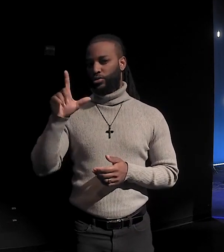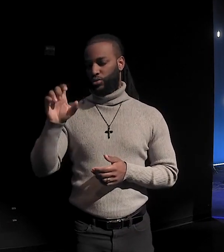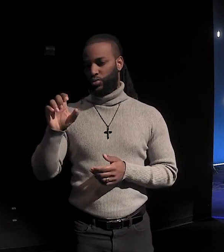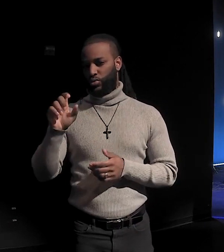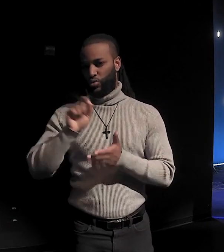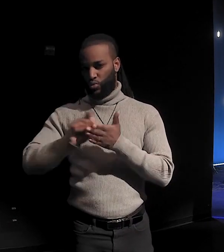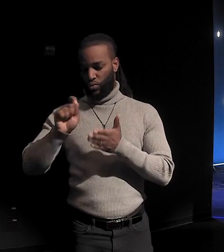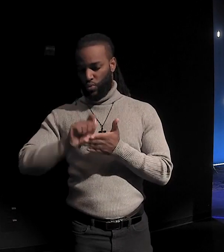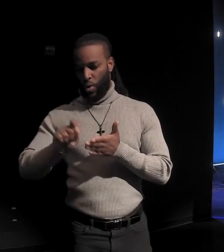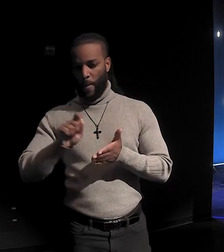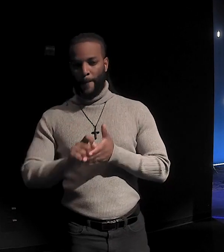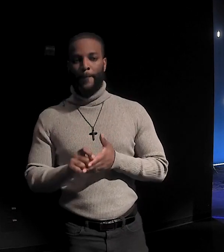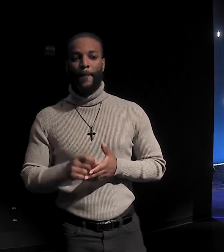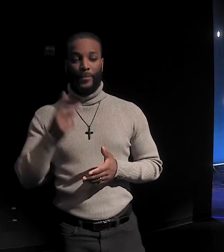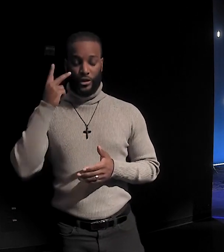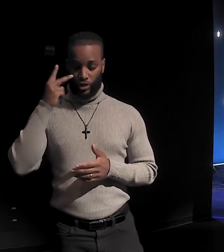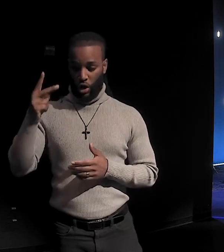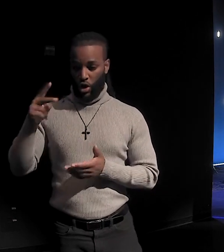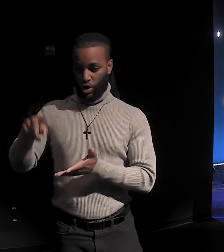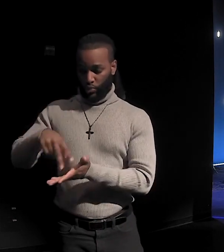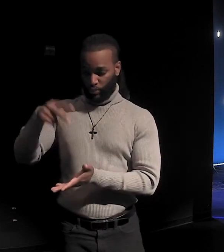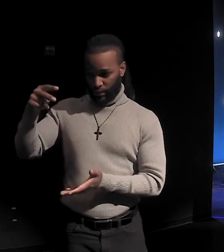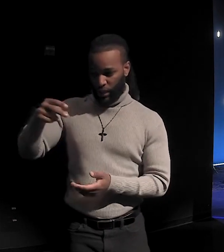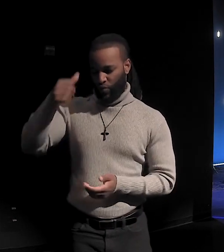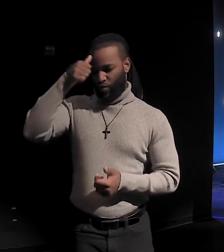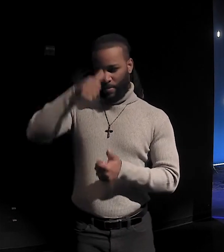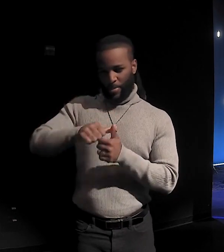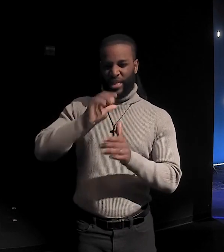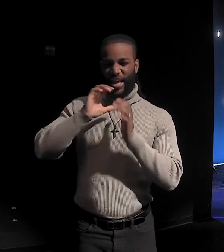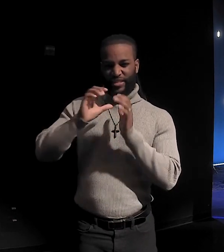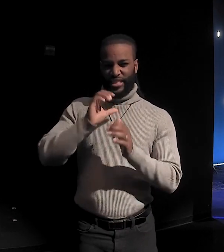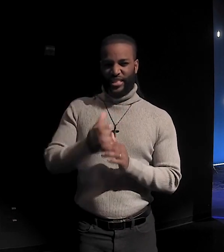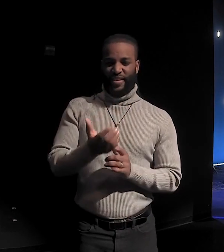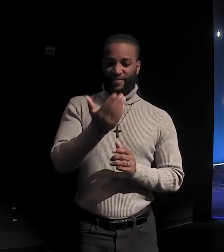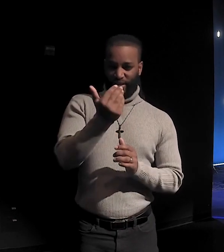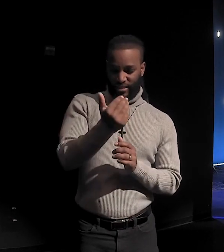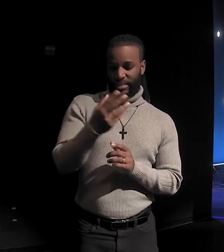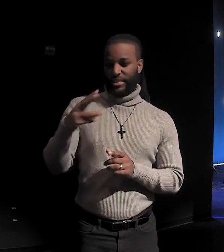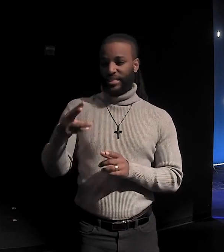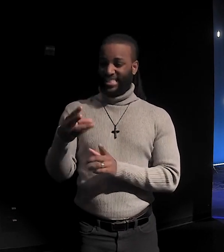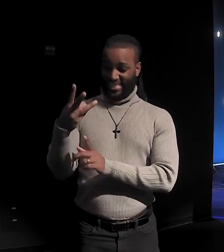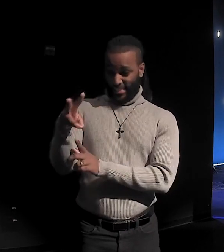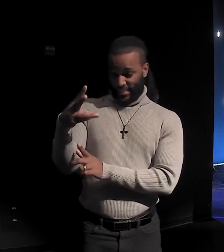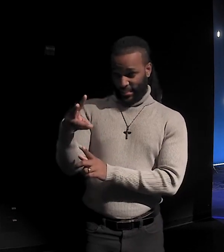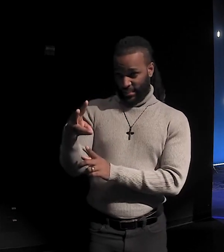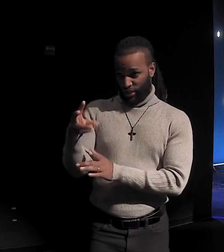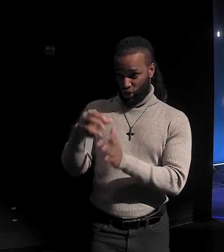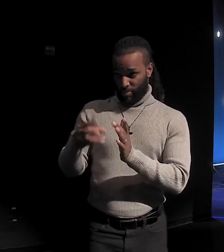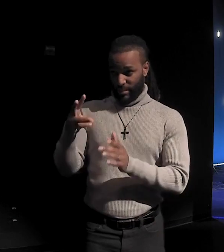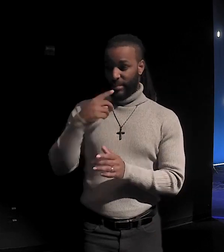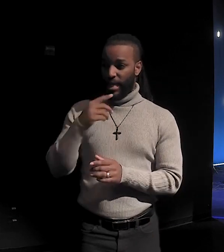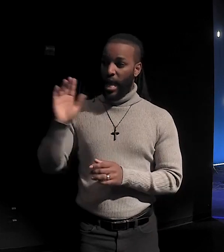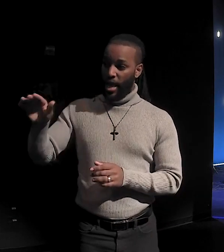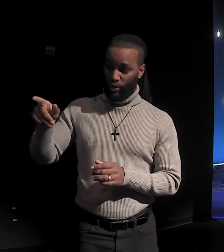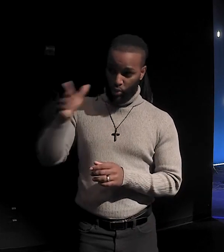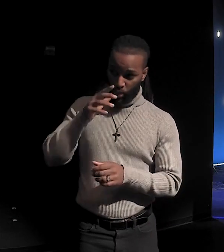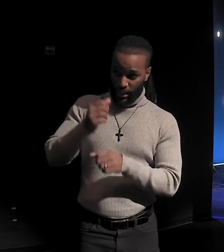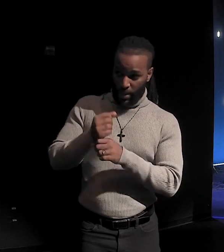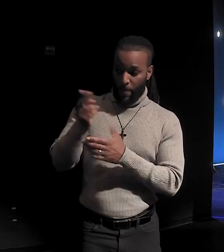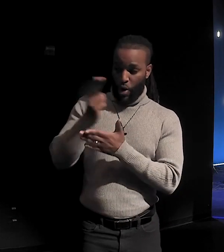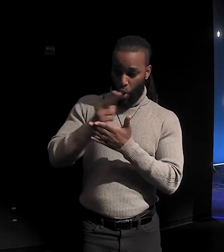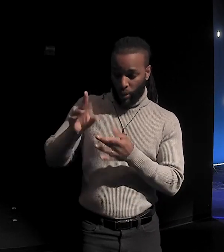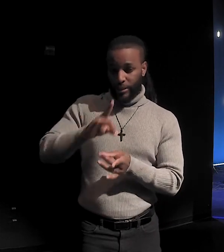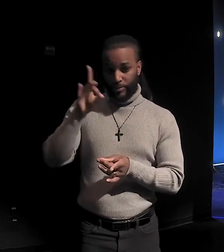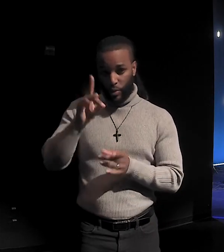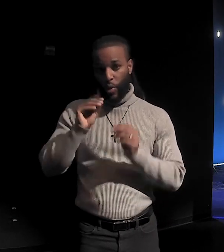Jesus' disciples, and saw him risen, remembered the conversation in 15 and 16. 16 is saying, hey, you're going to get my Holy Spirit put in